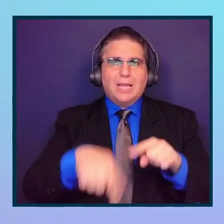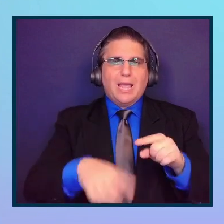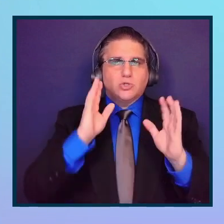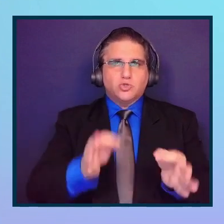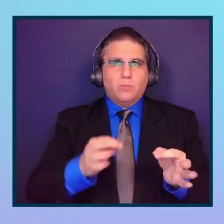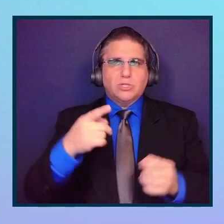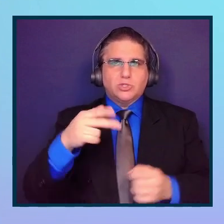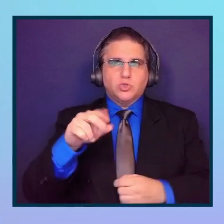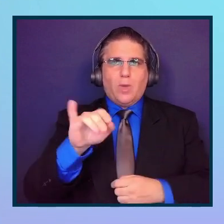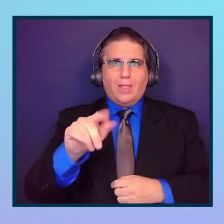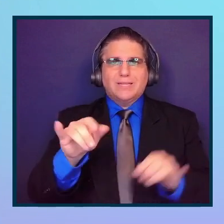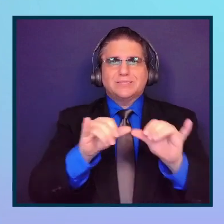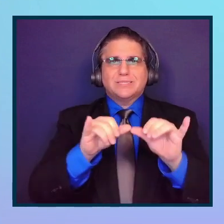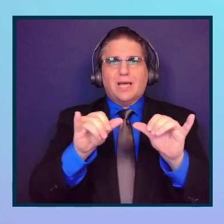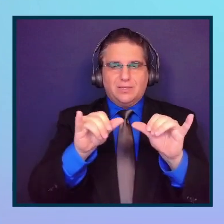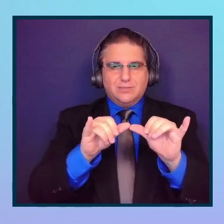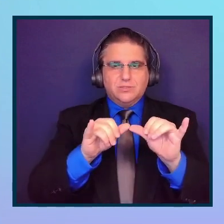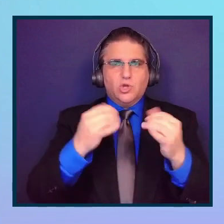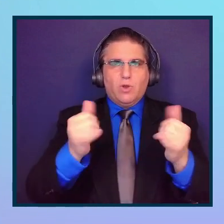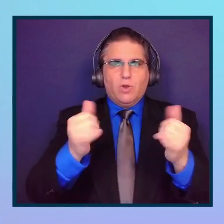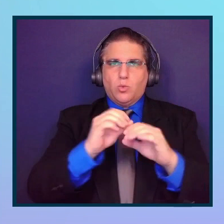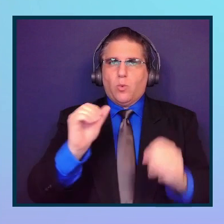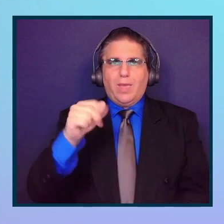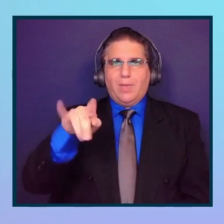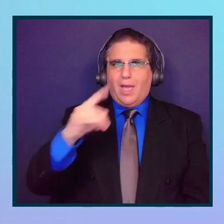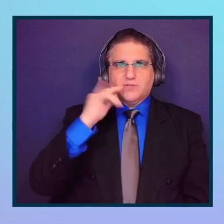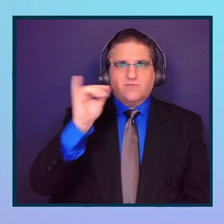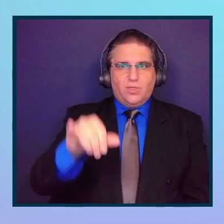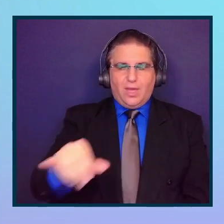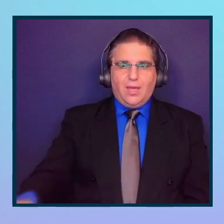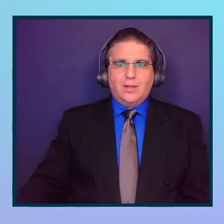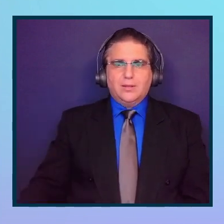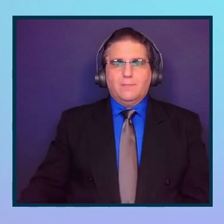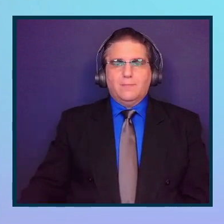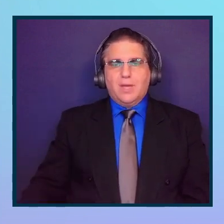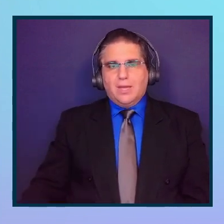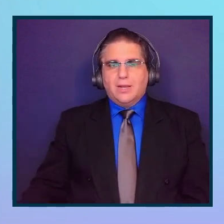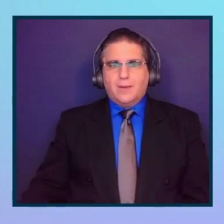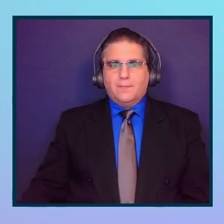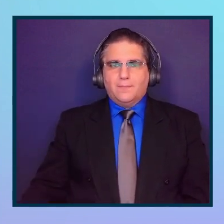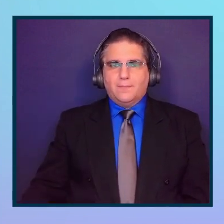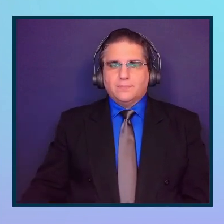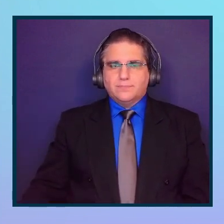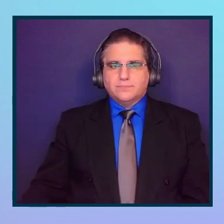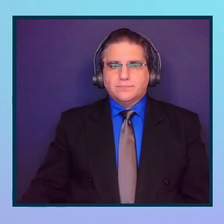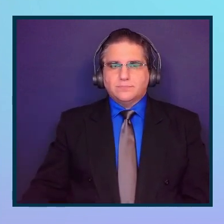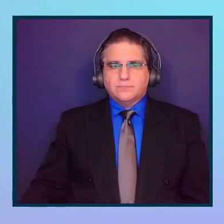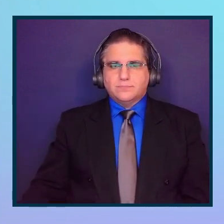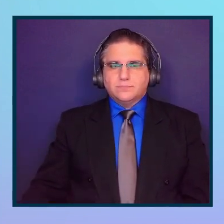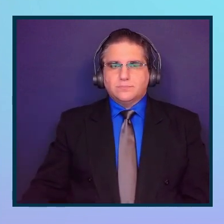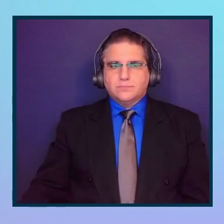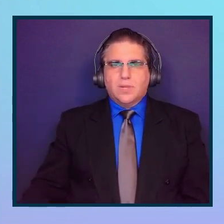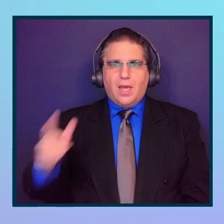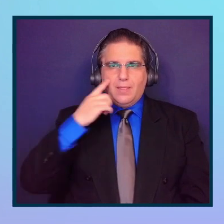the pseudo element size. There are currently no APIs for that. But I think we tried to make it trigger